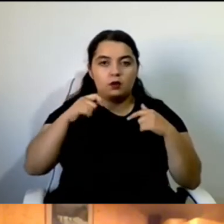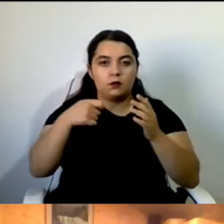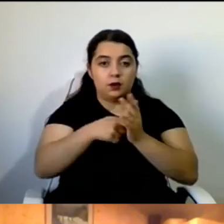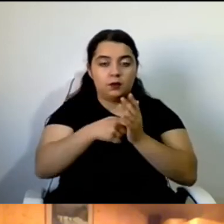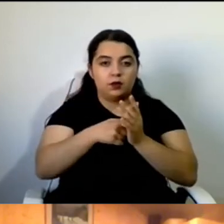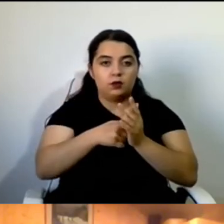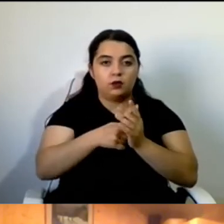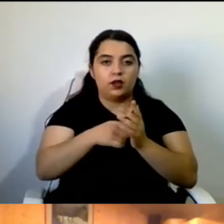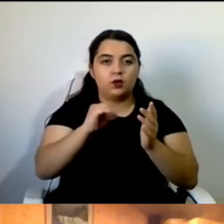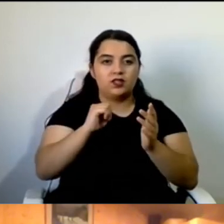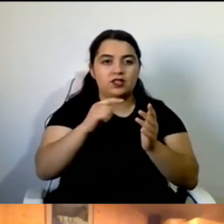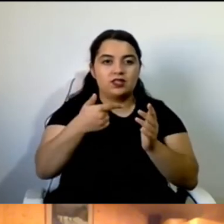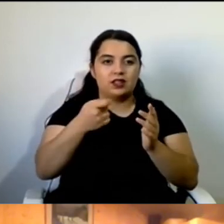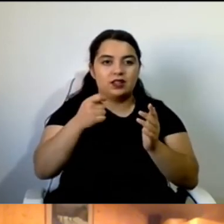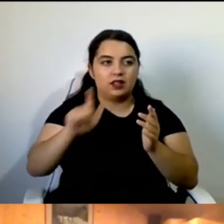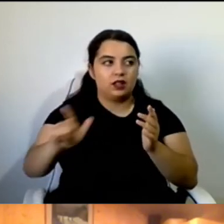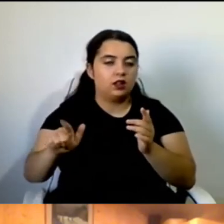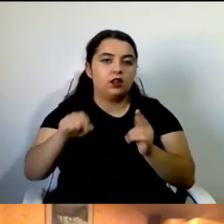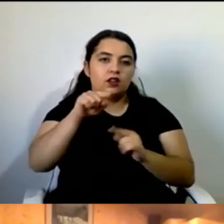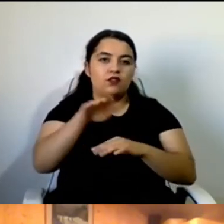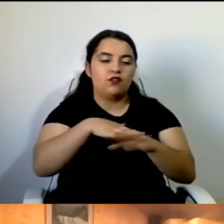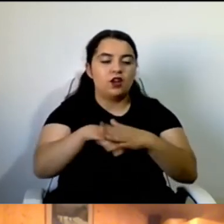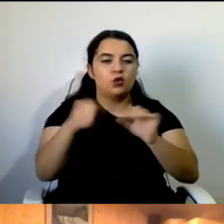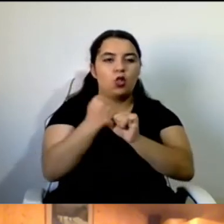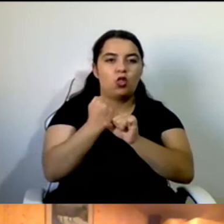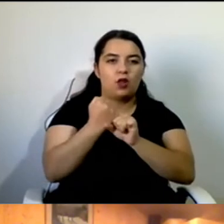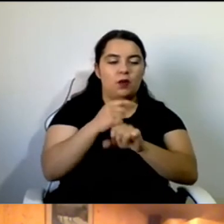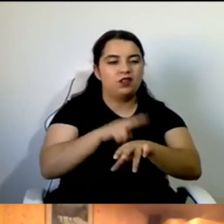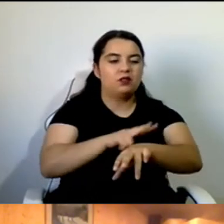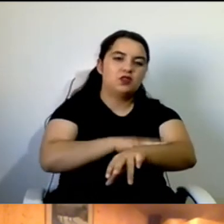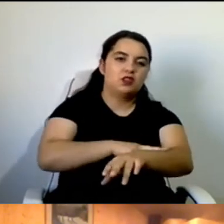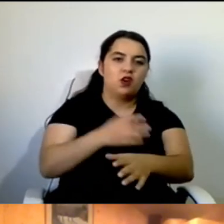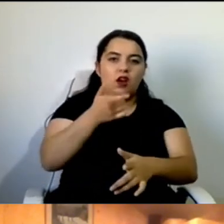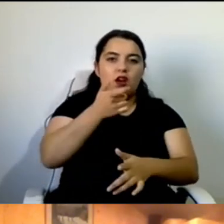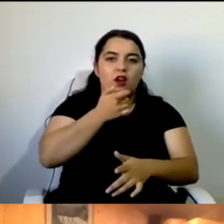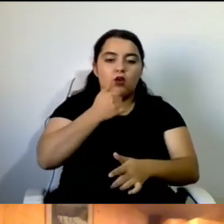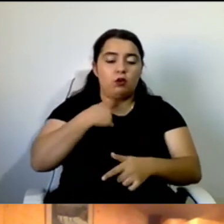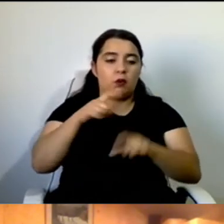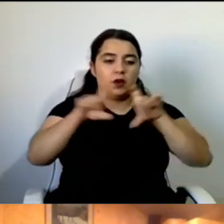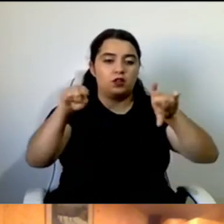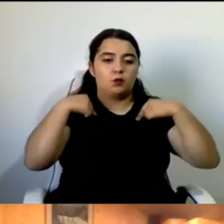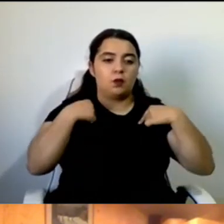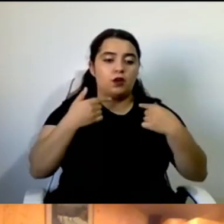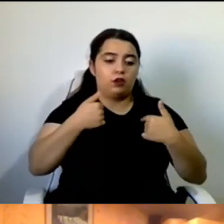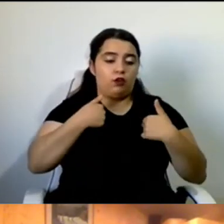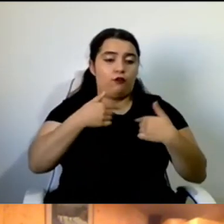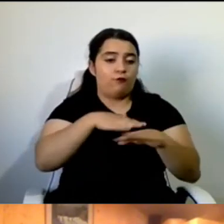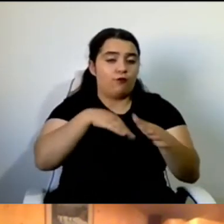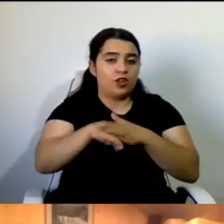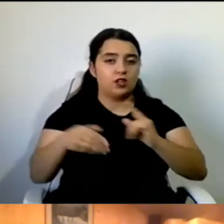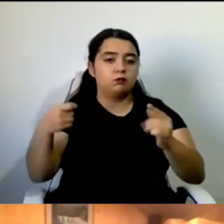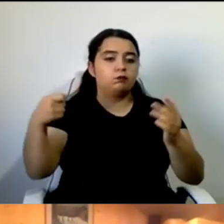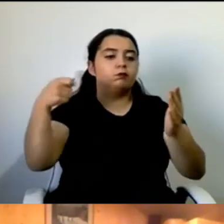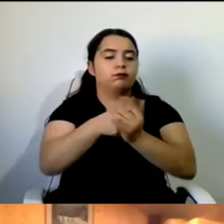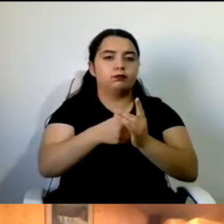paperwork. But if I had my own company, I would be doing all the paperwork. I would get the money and pay all the salaries, etc. All the